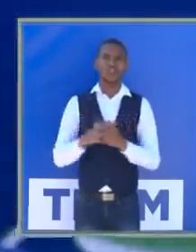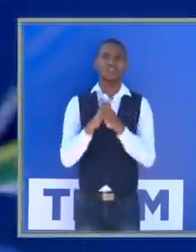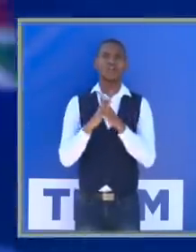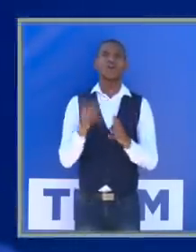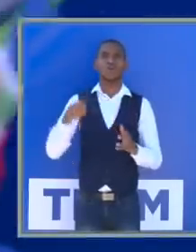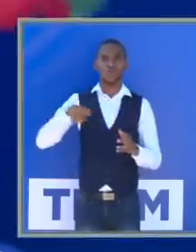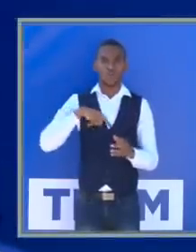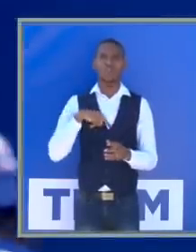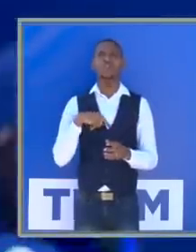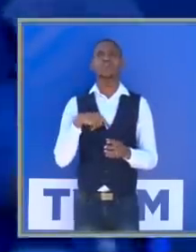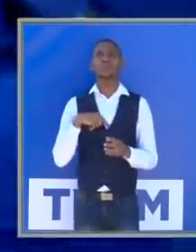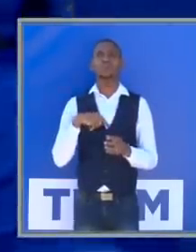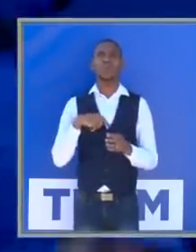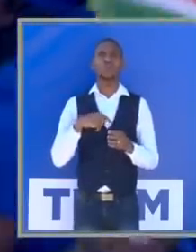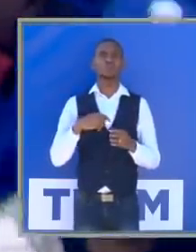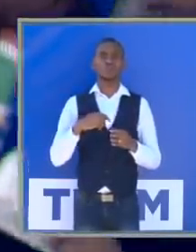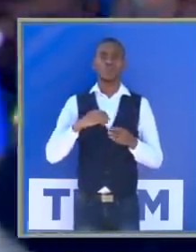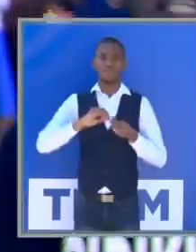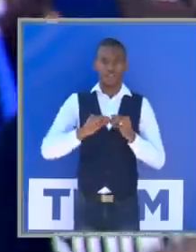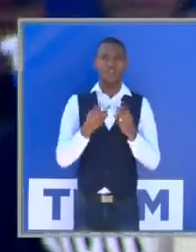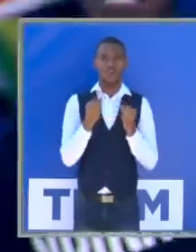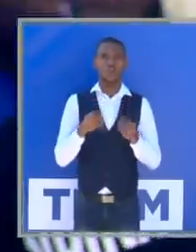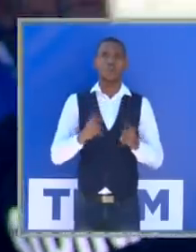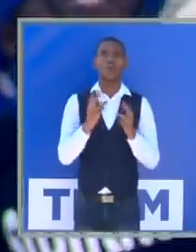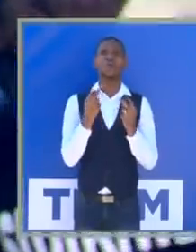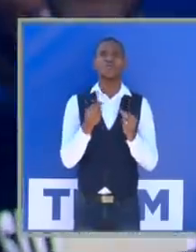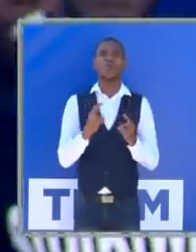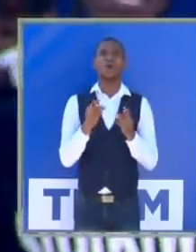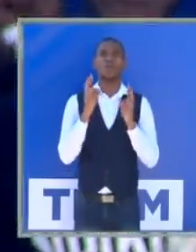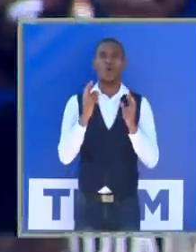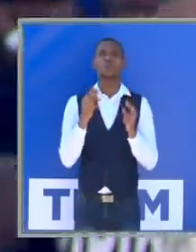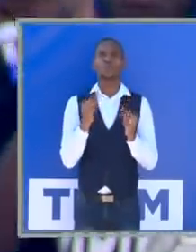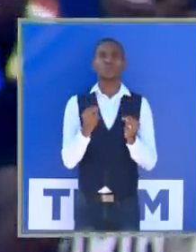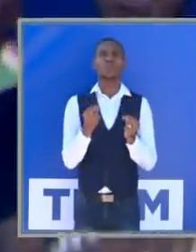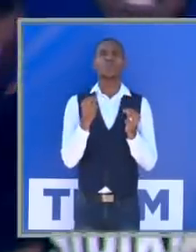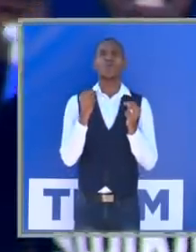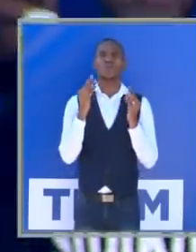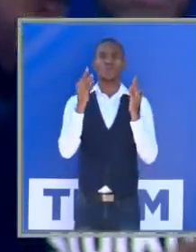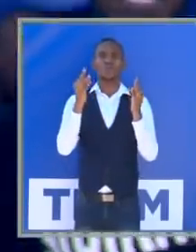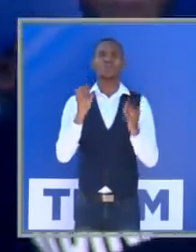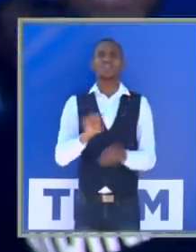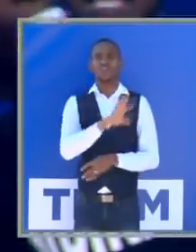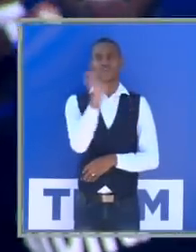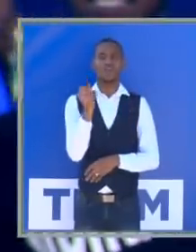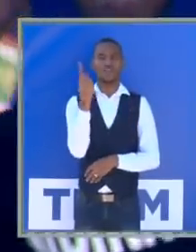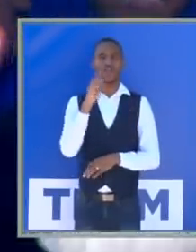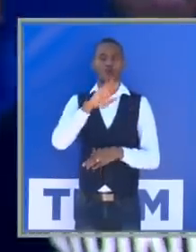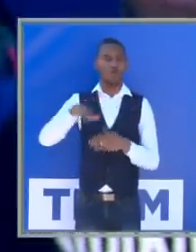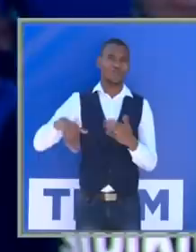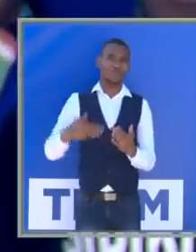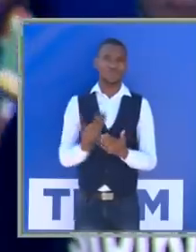We're going to charter a new way forward, a new way of hope, a new future as South Africa for.